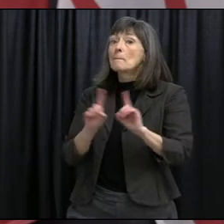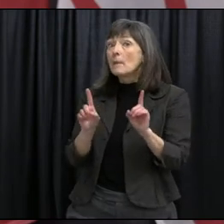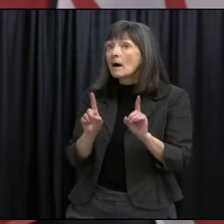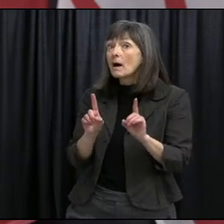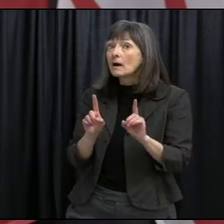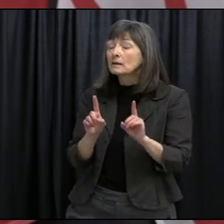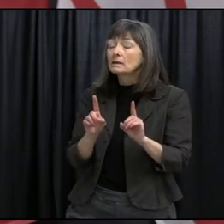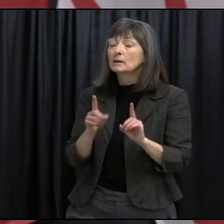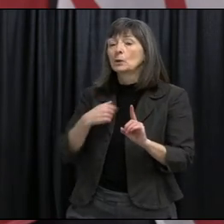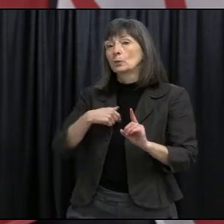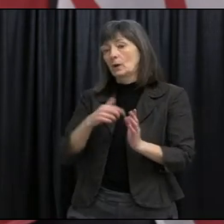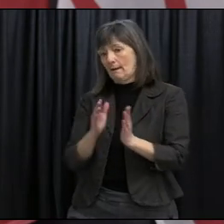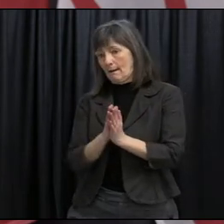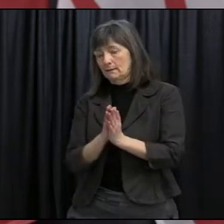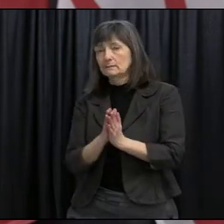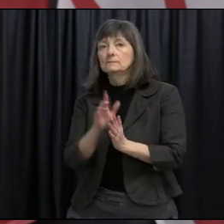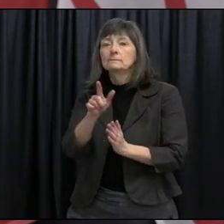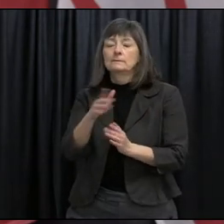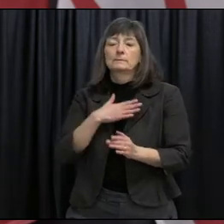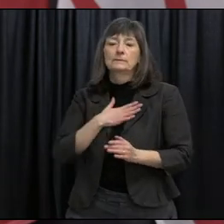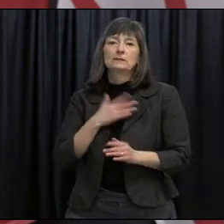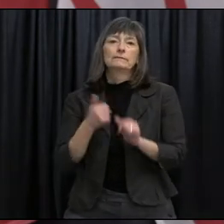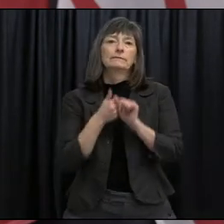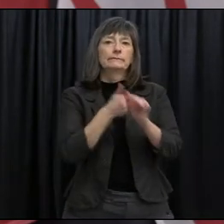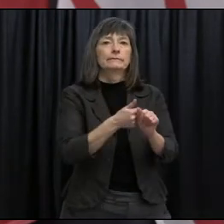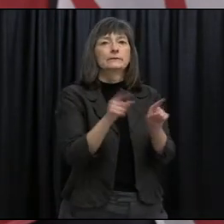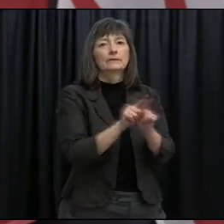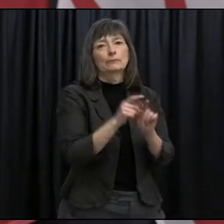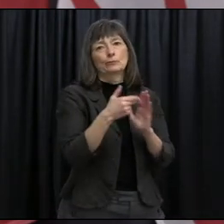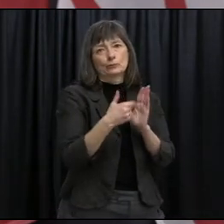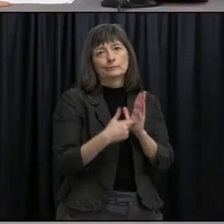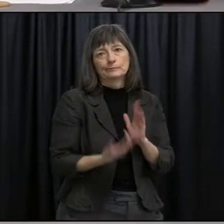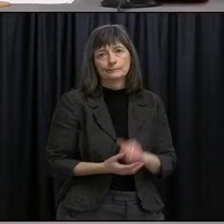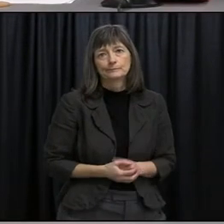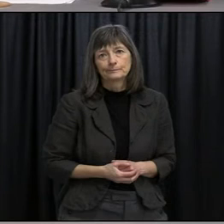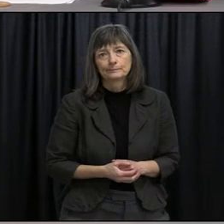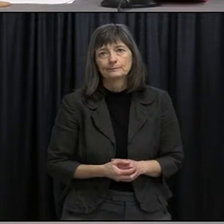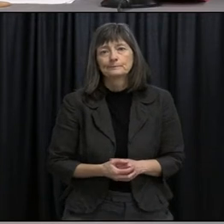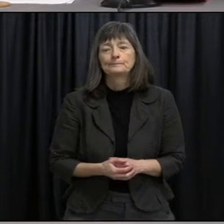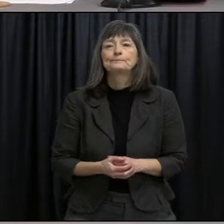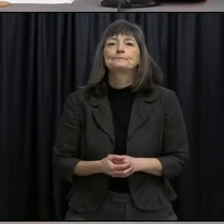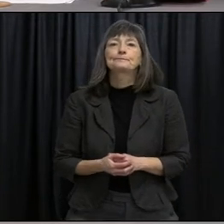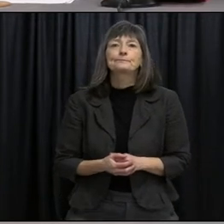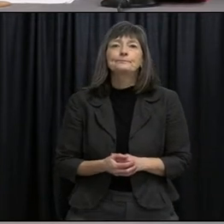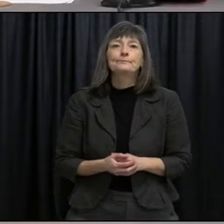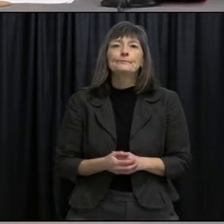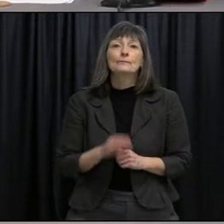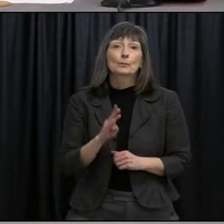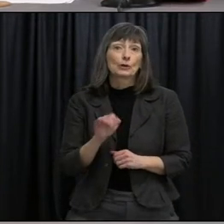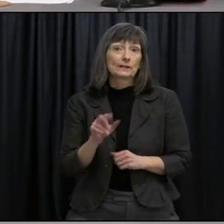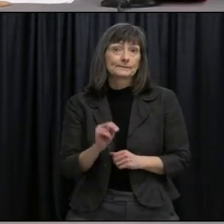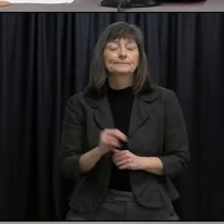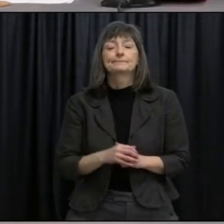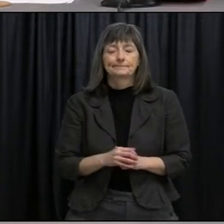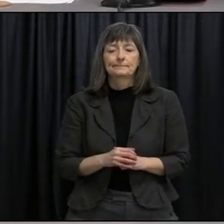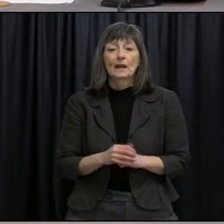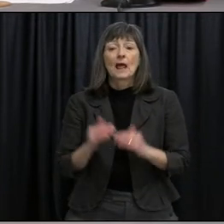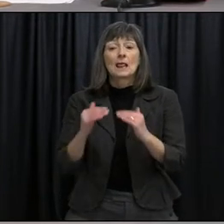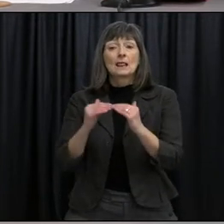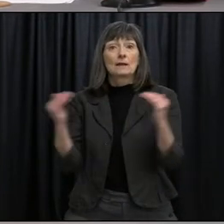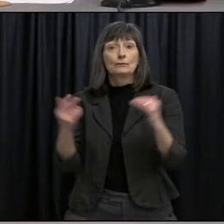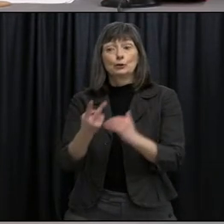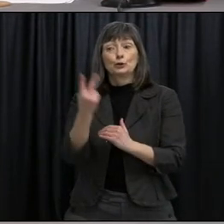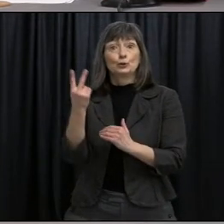and expecting that they would follow the same protocols. Brian? Yes, and I guess to be clear, the Alert Level 2 child